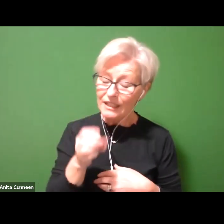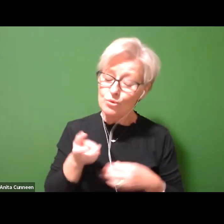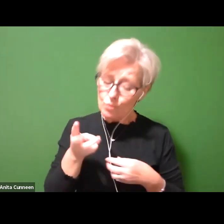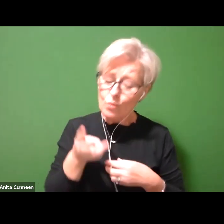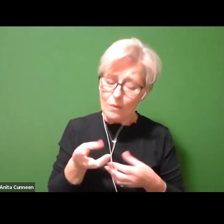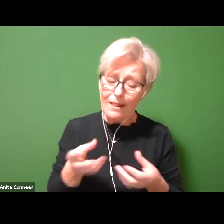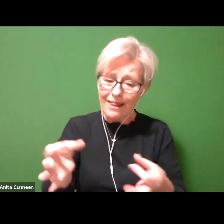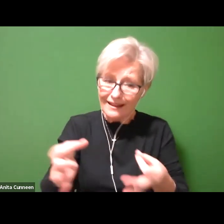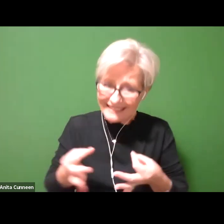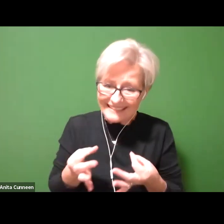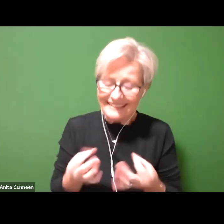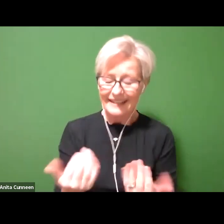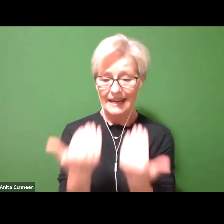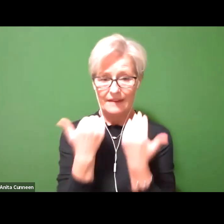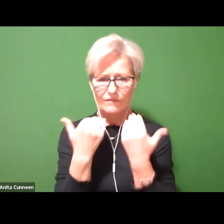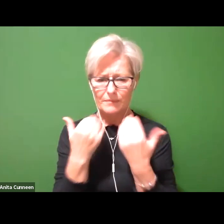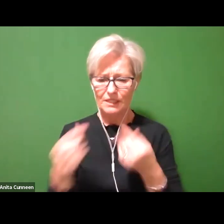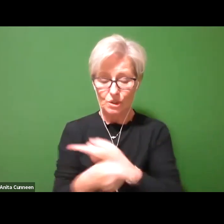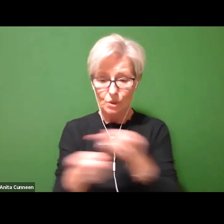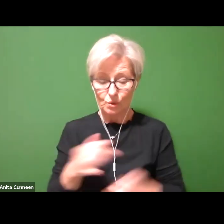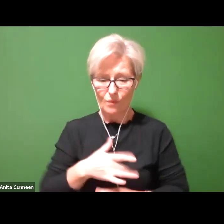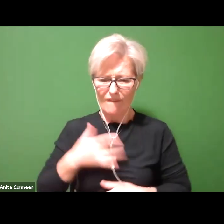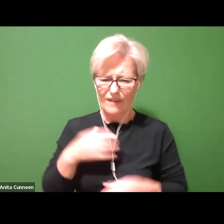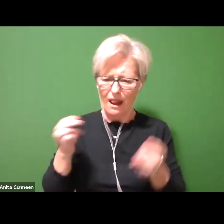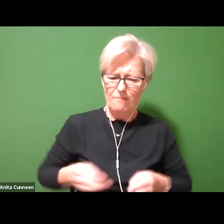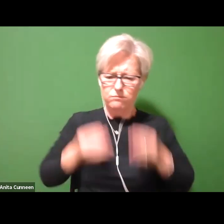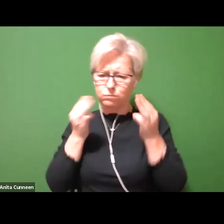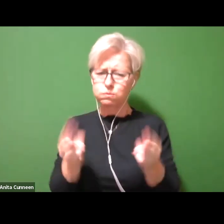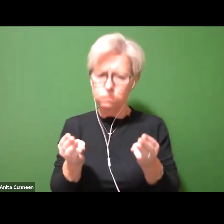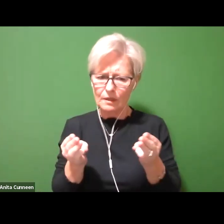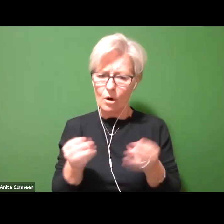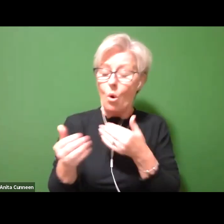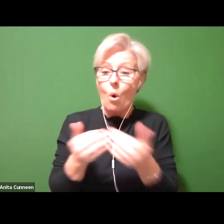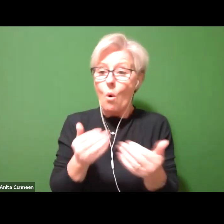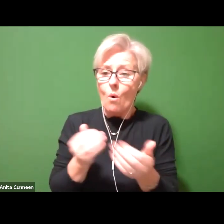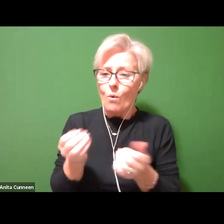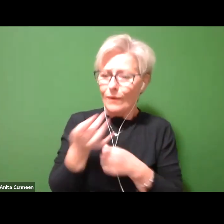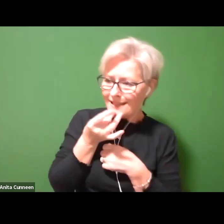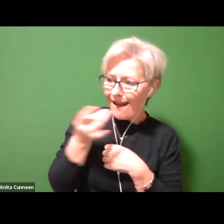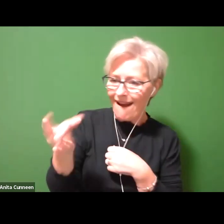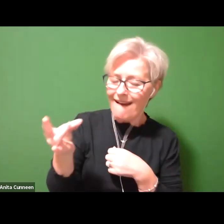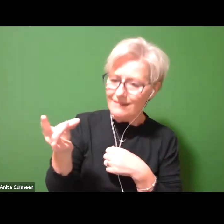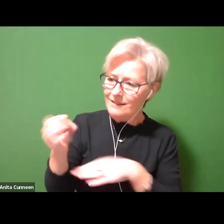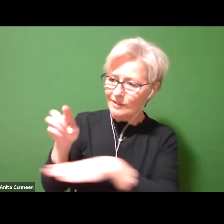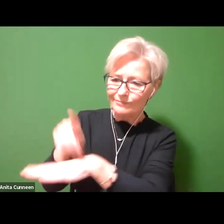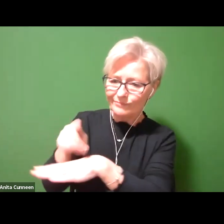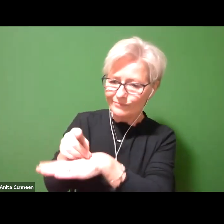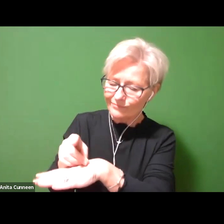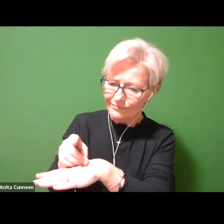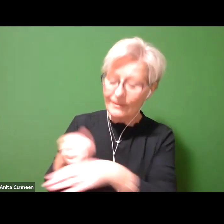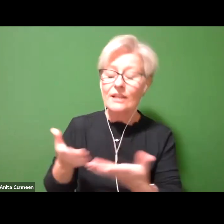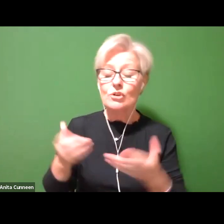information, that you feel empowered to know what to ask your healthcare provider, that it raises awareness